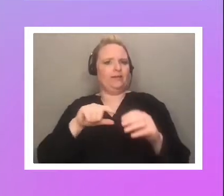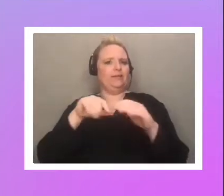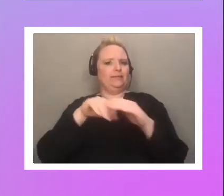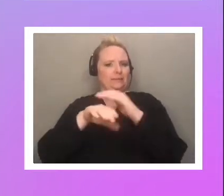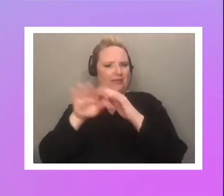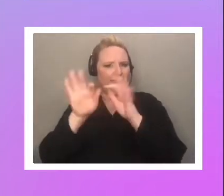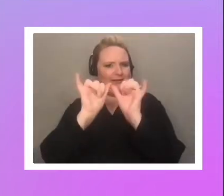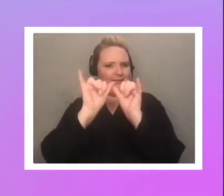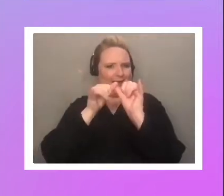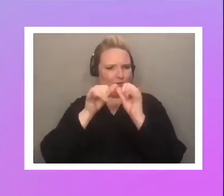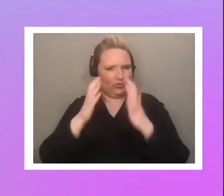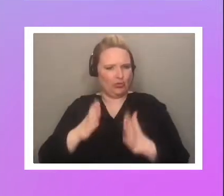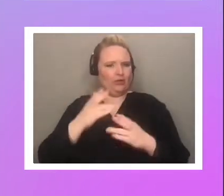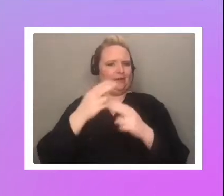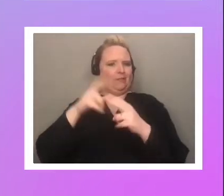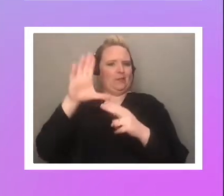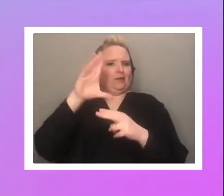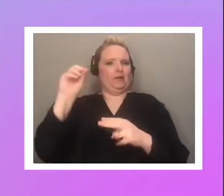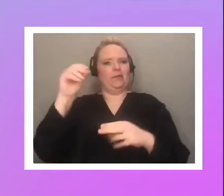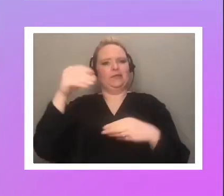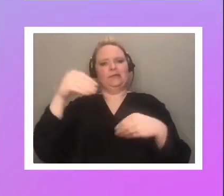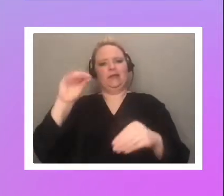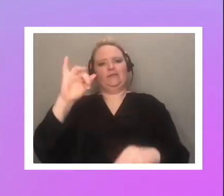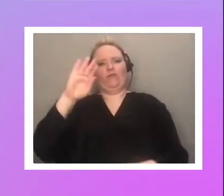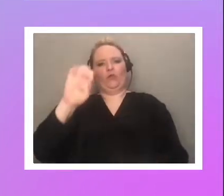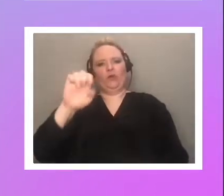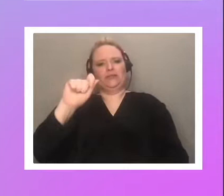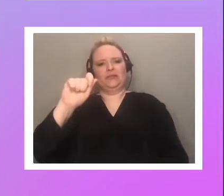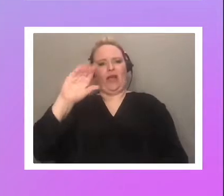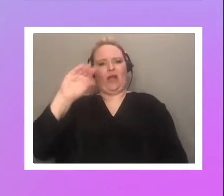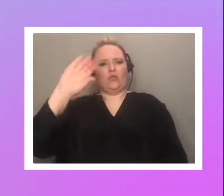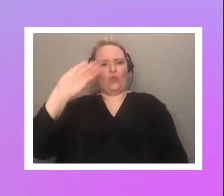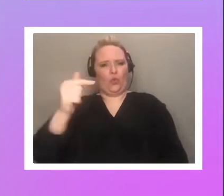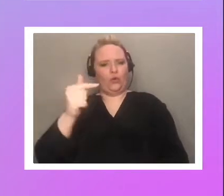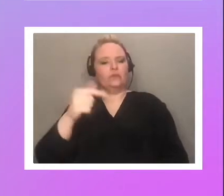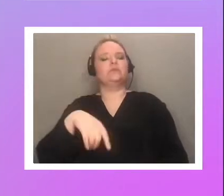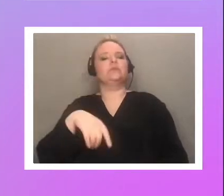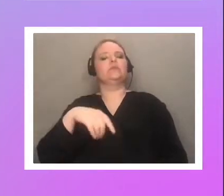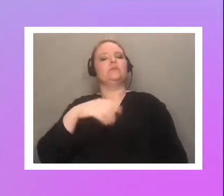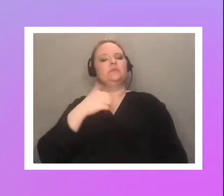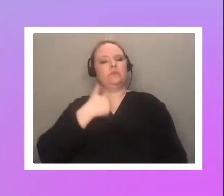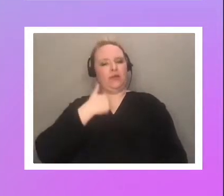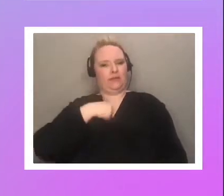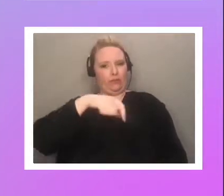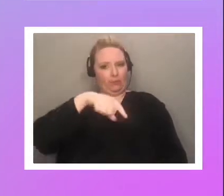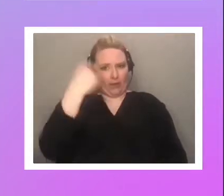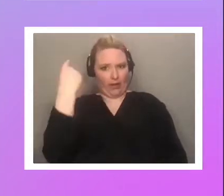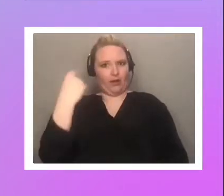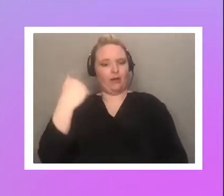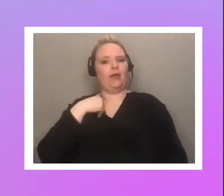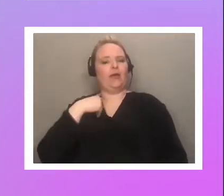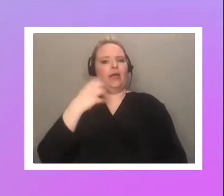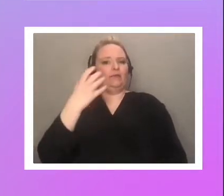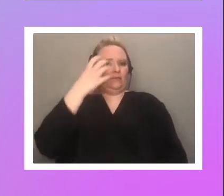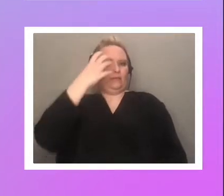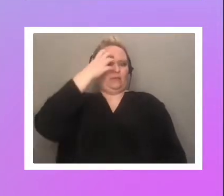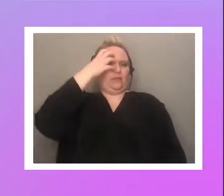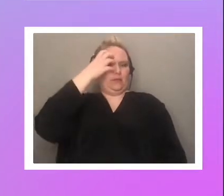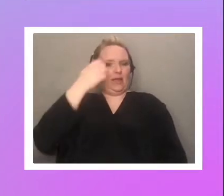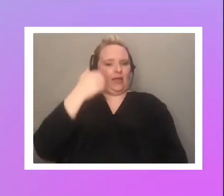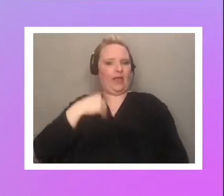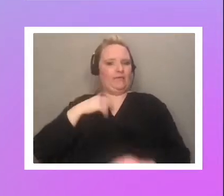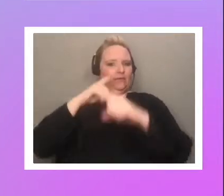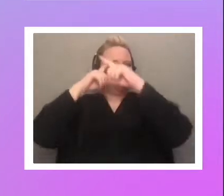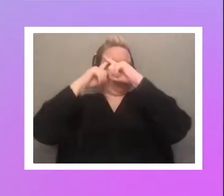Salesforce.com. I am a Black woman. I am wearing a eye patch with a rhinestone